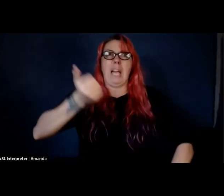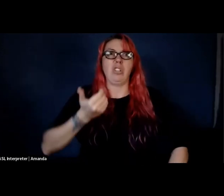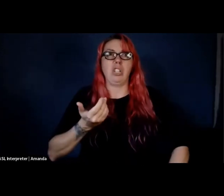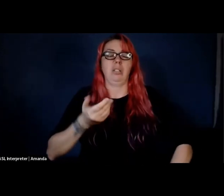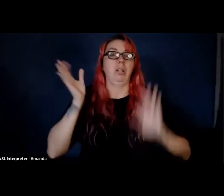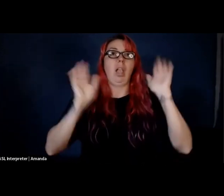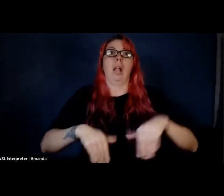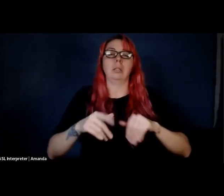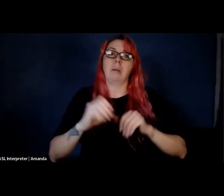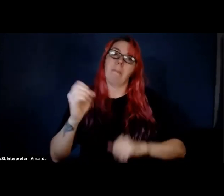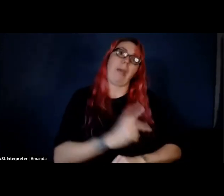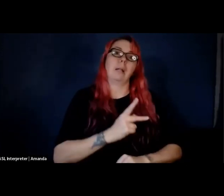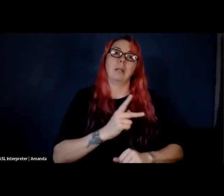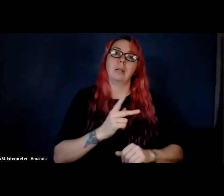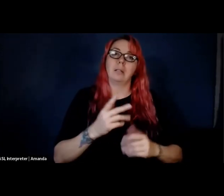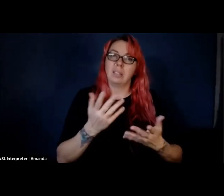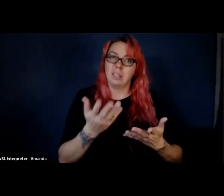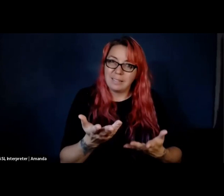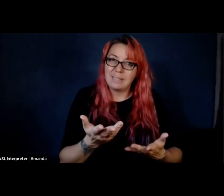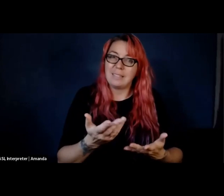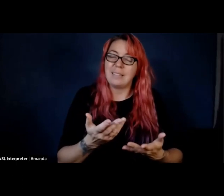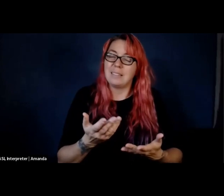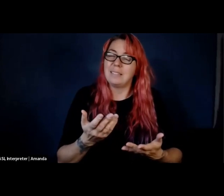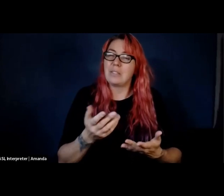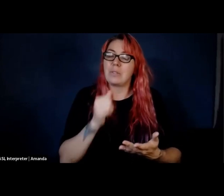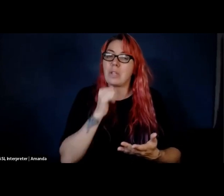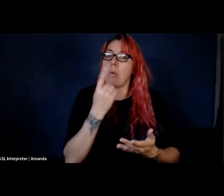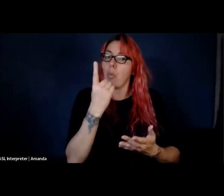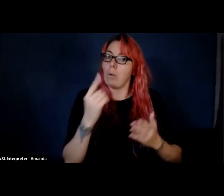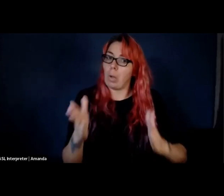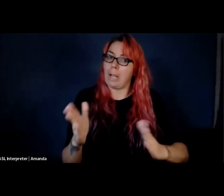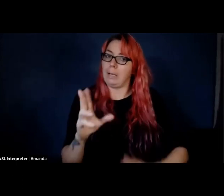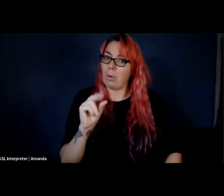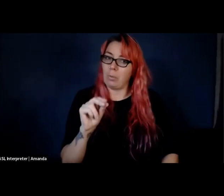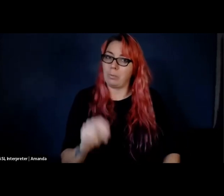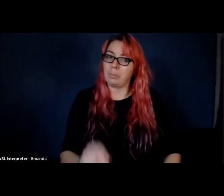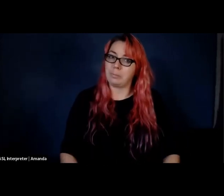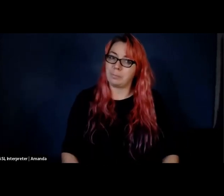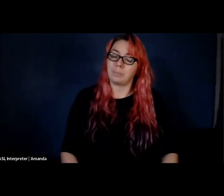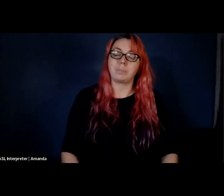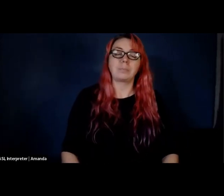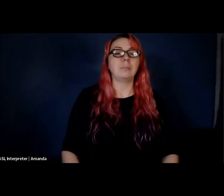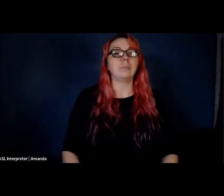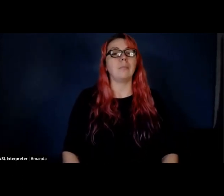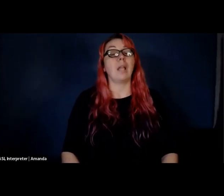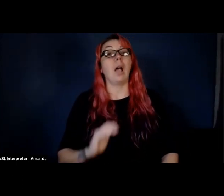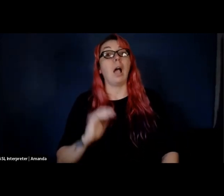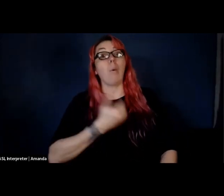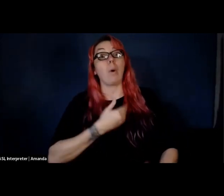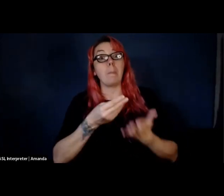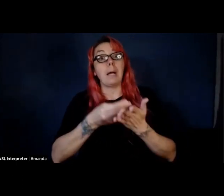why on our $10 bill, we've got, the woman who certainly,